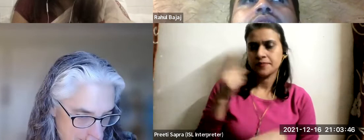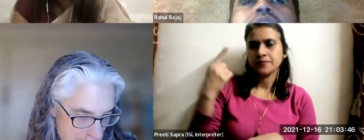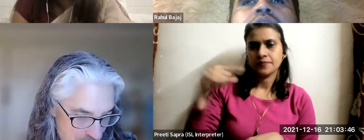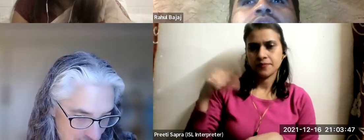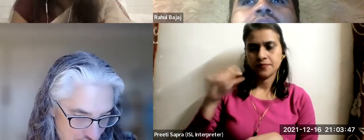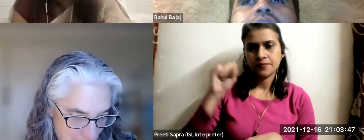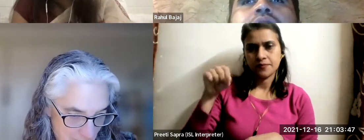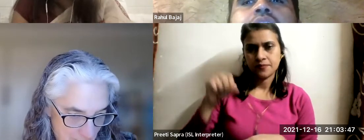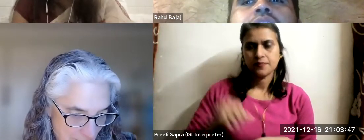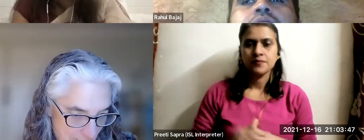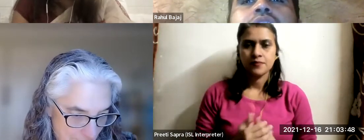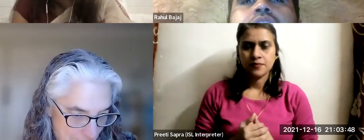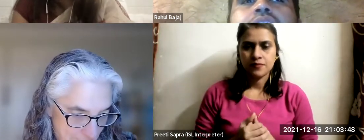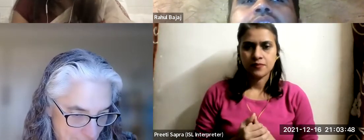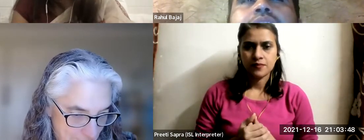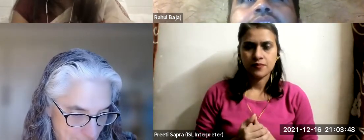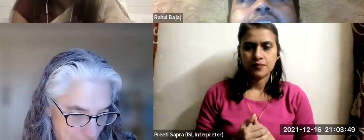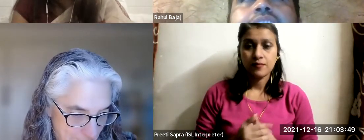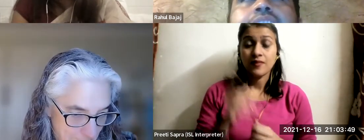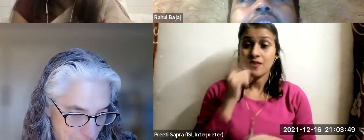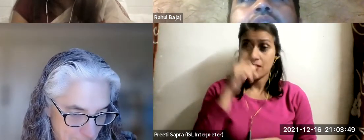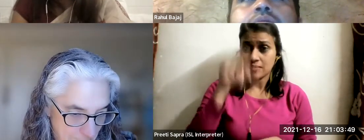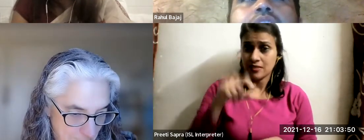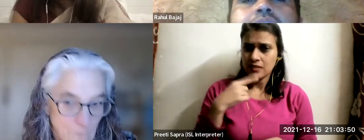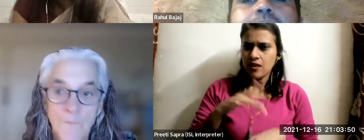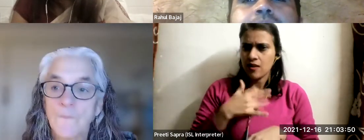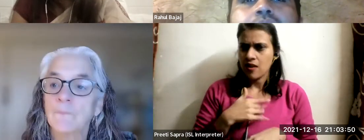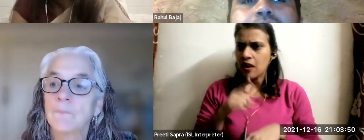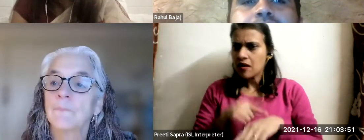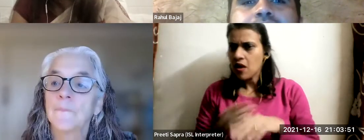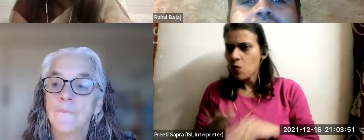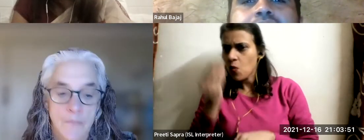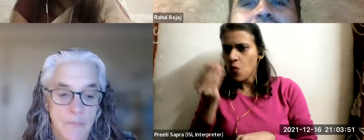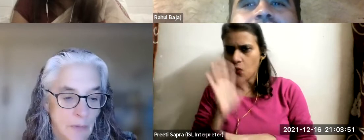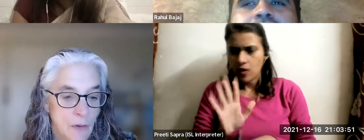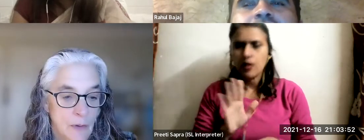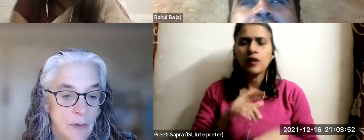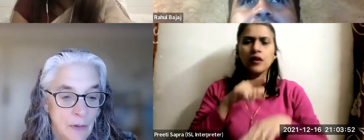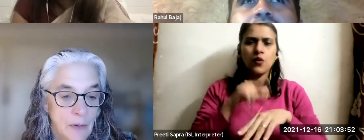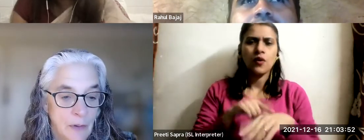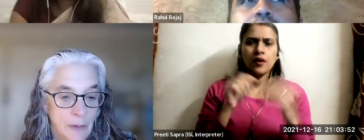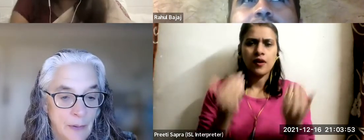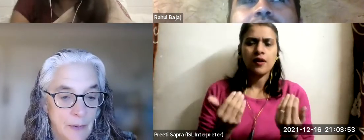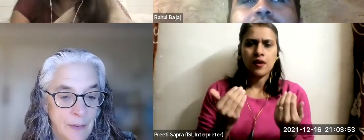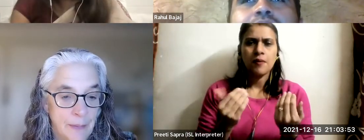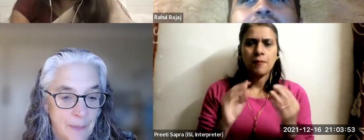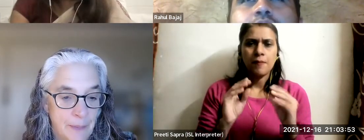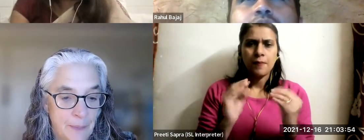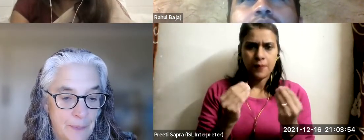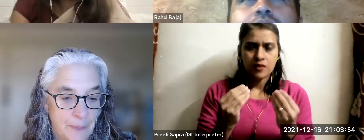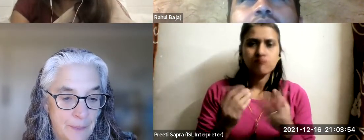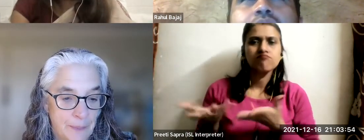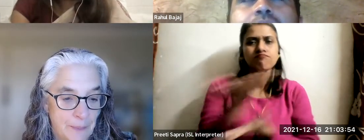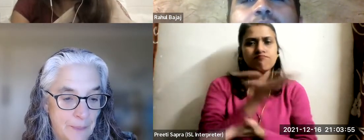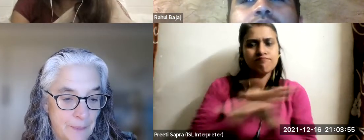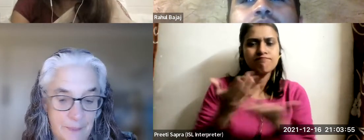process. Yeah. Right. So I do realize that we are slightly running over time, given that we're having such a robust